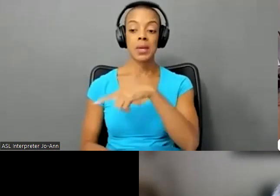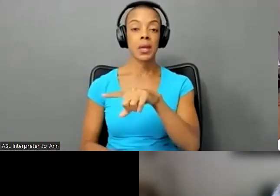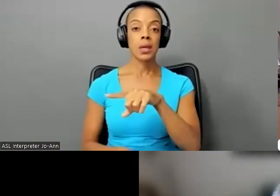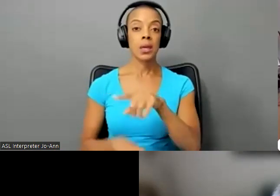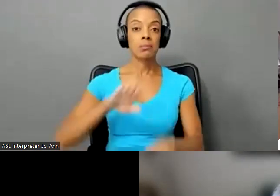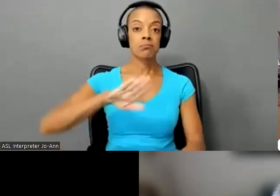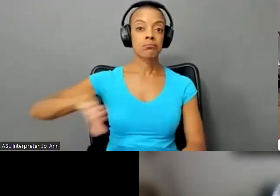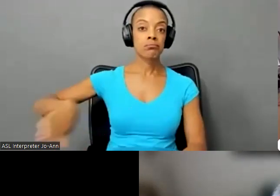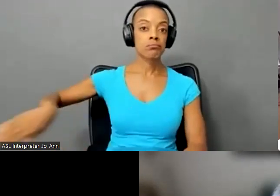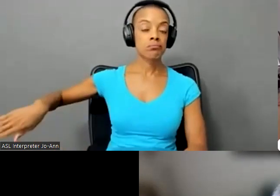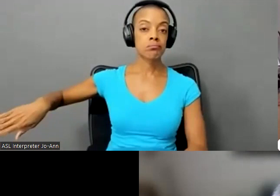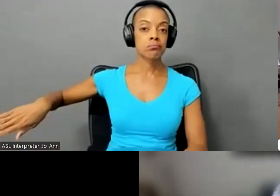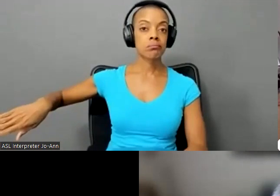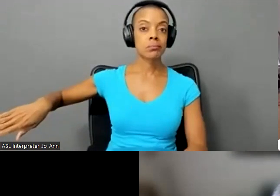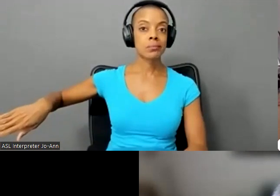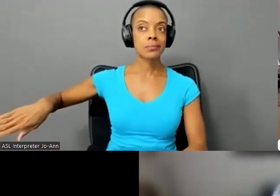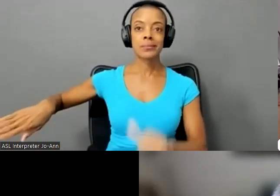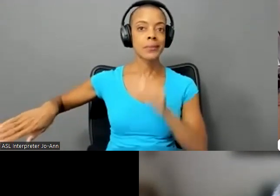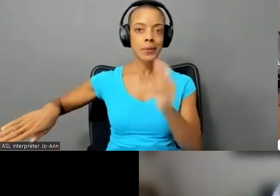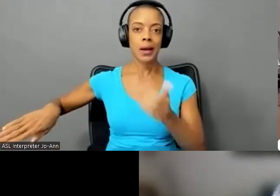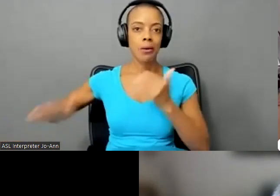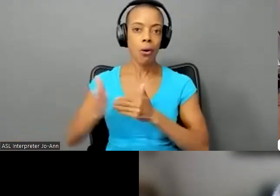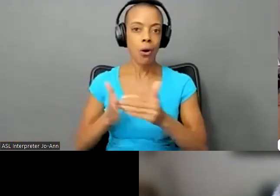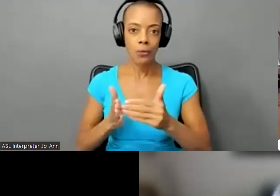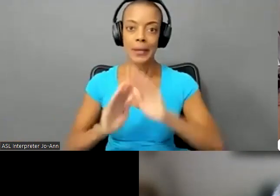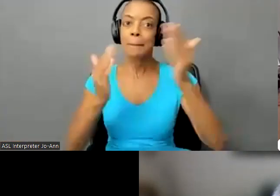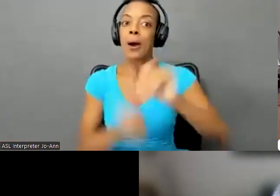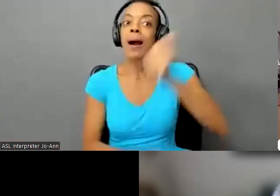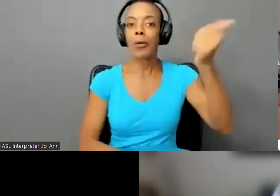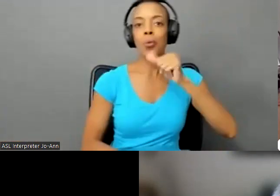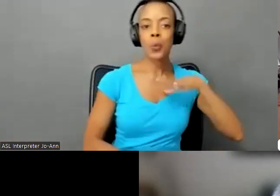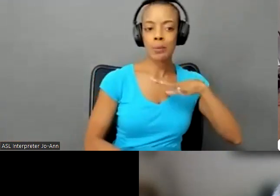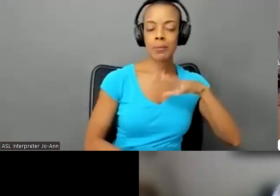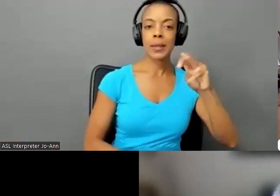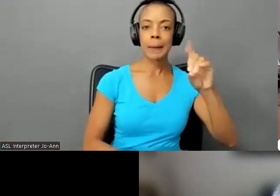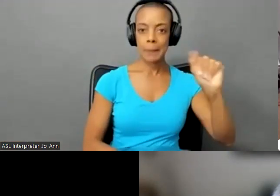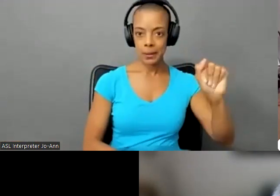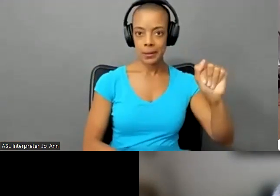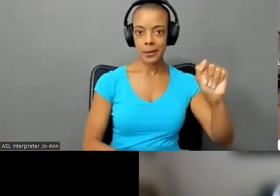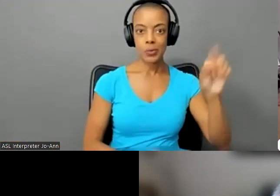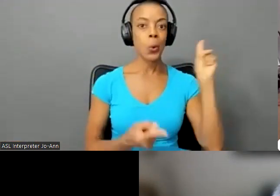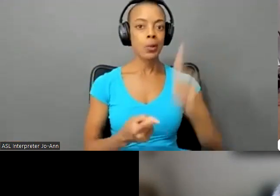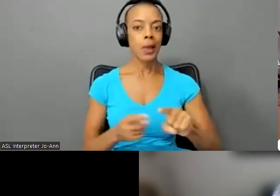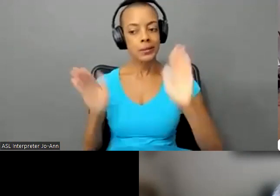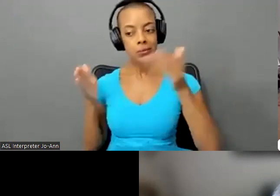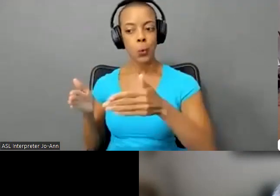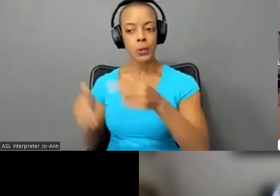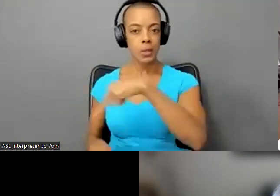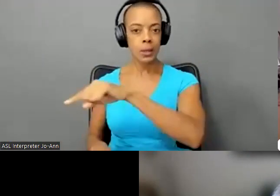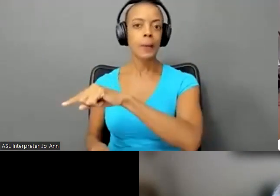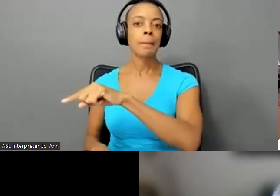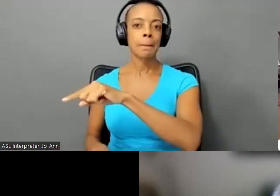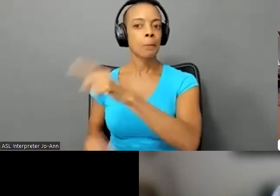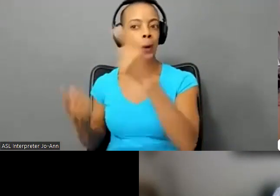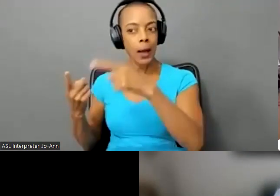as greatly as other groups of women in media. So less coverage to some of the things that are occurring for them